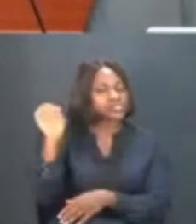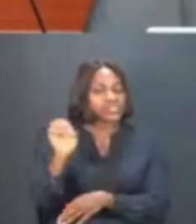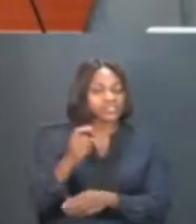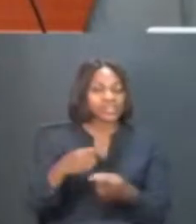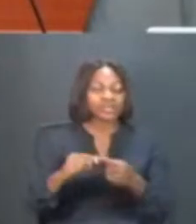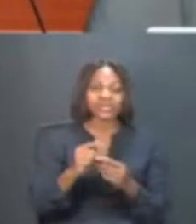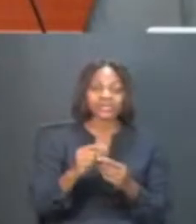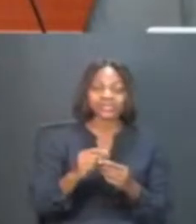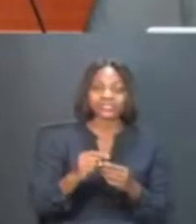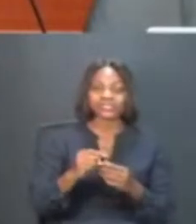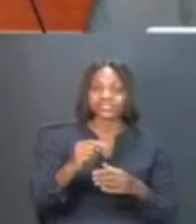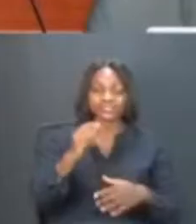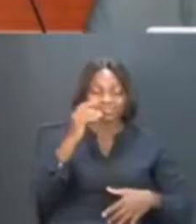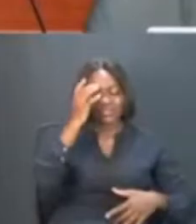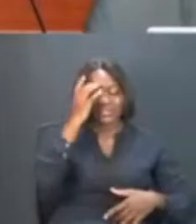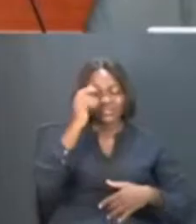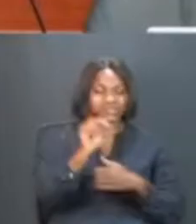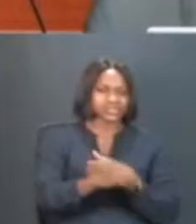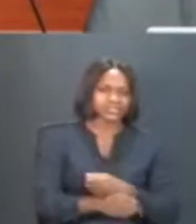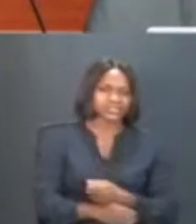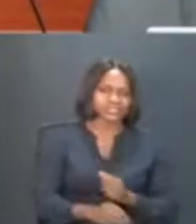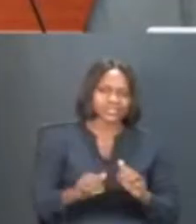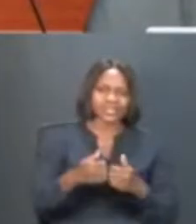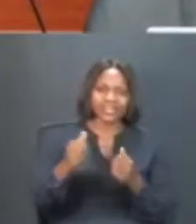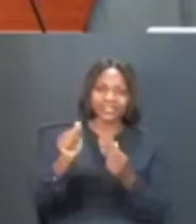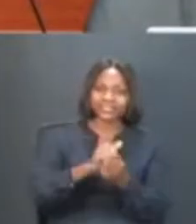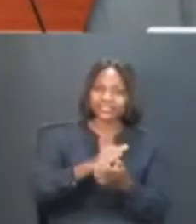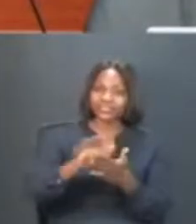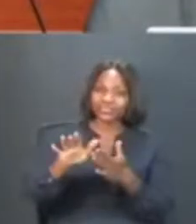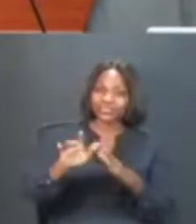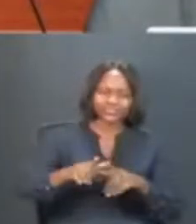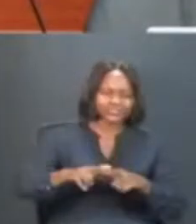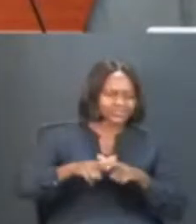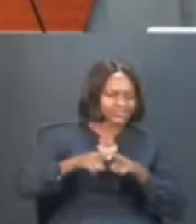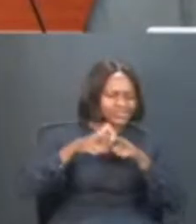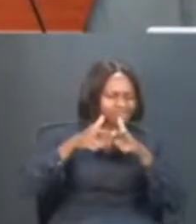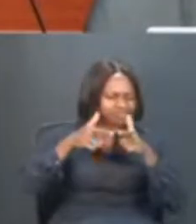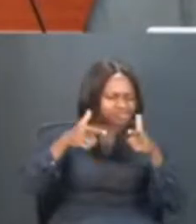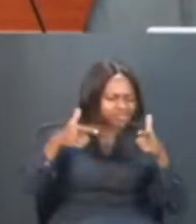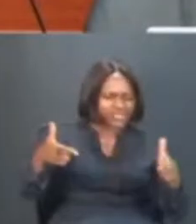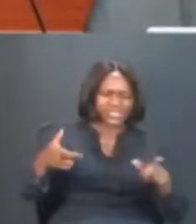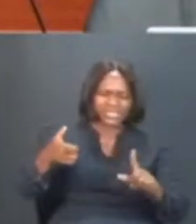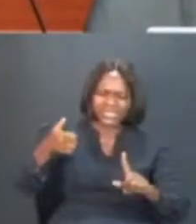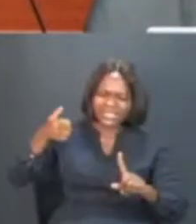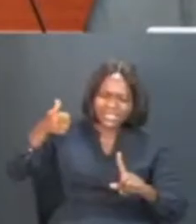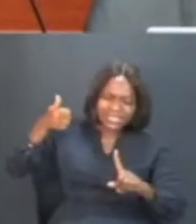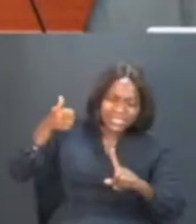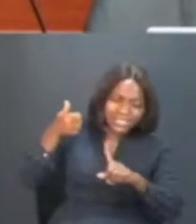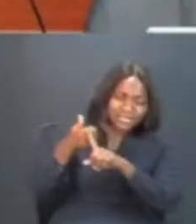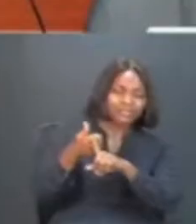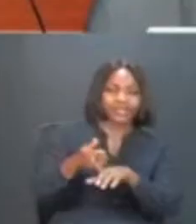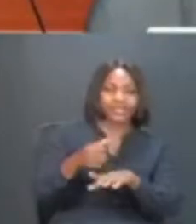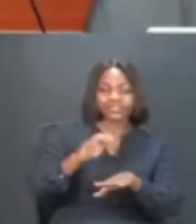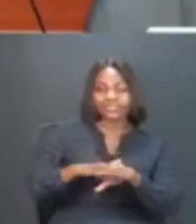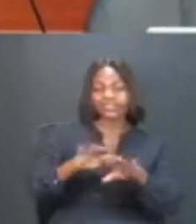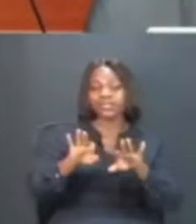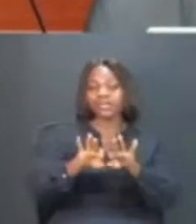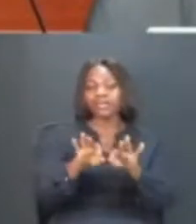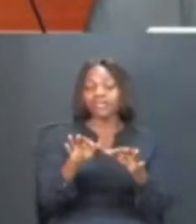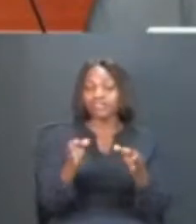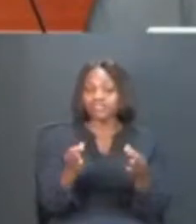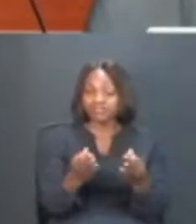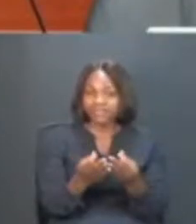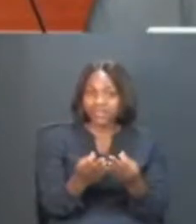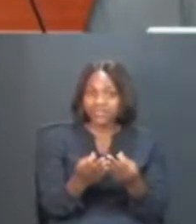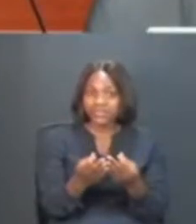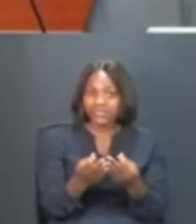is huge. The effects on families in